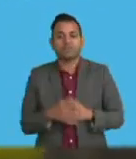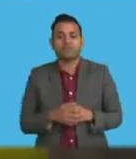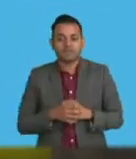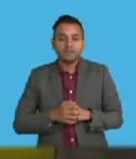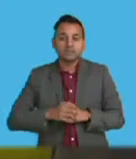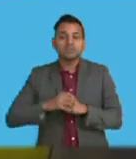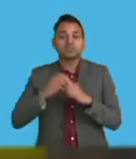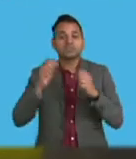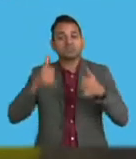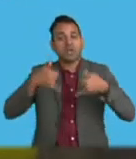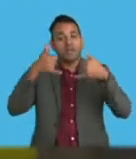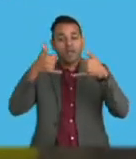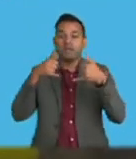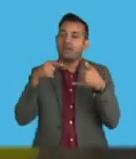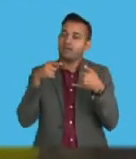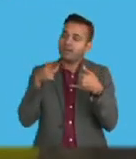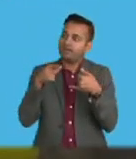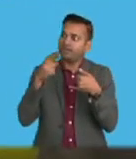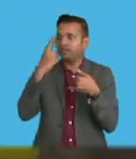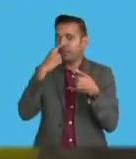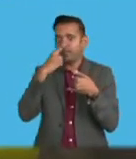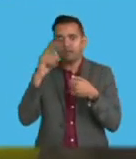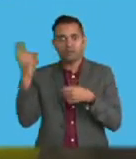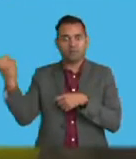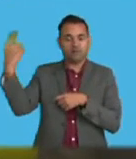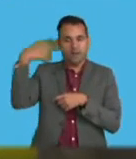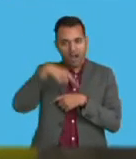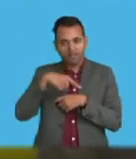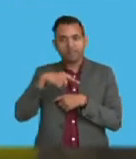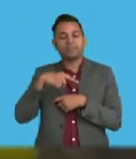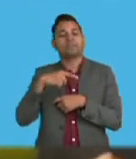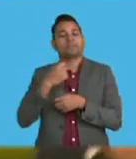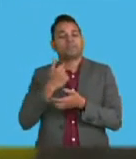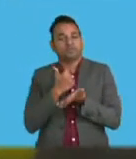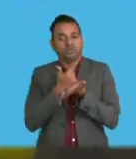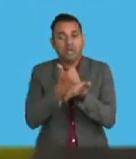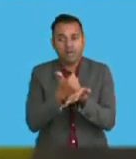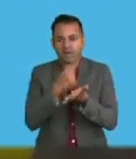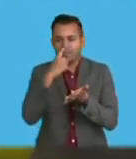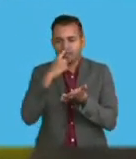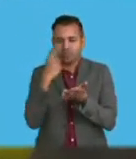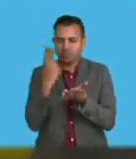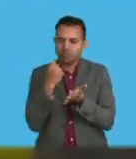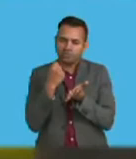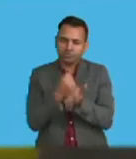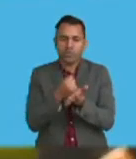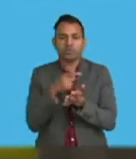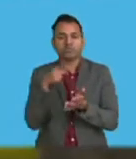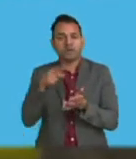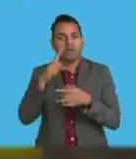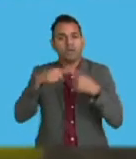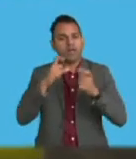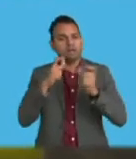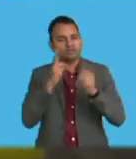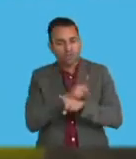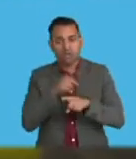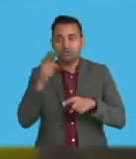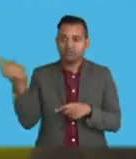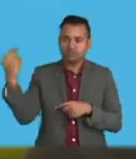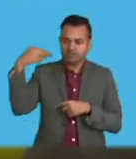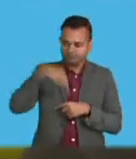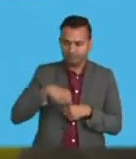We had 3 days of rich dialogue by the delegates as far as the Media Summit was concerned. And we adopted what we call the Fiji Action